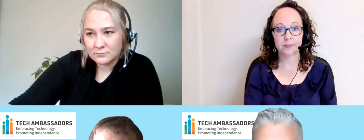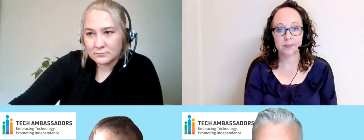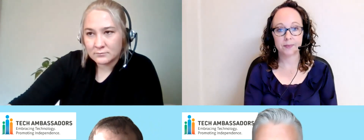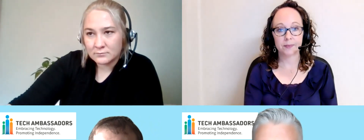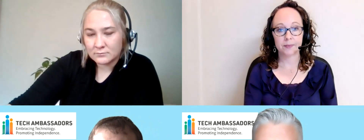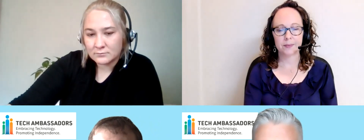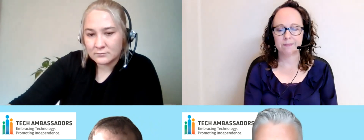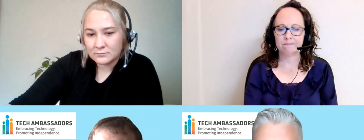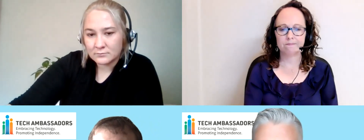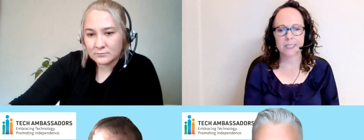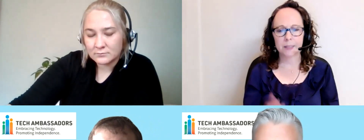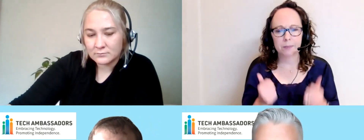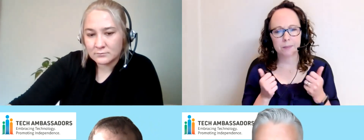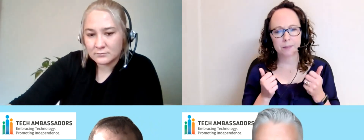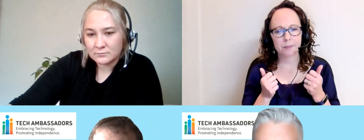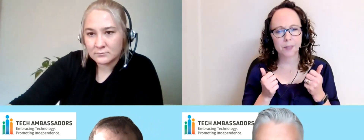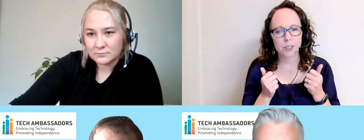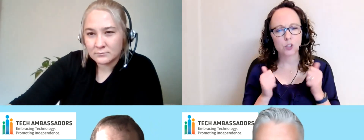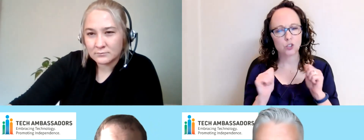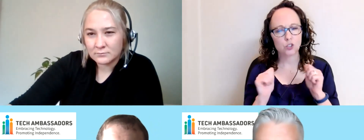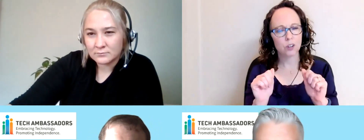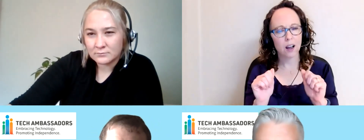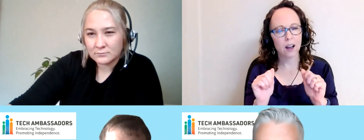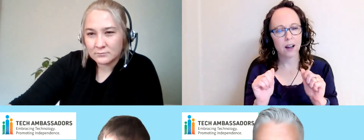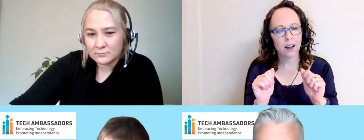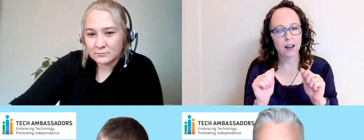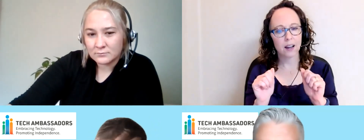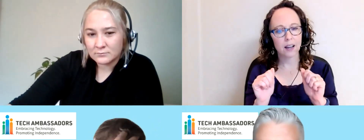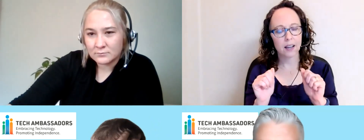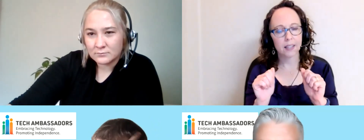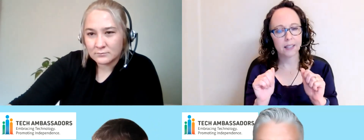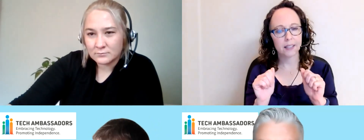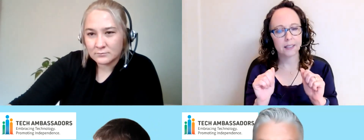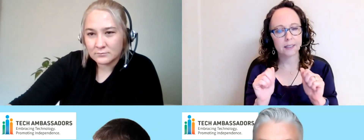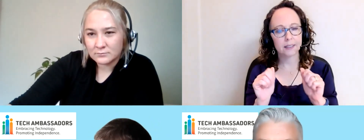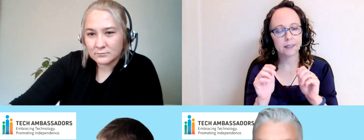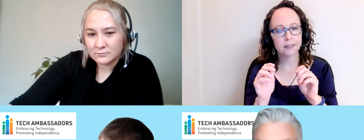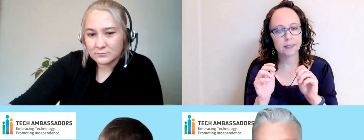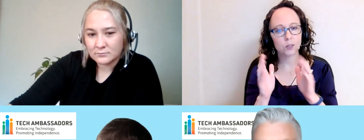Gonna try asking our guest to unmute here.